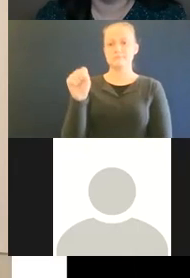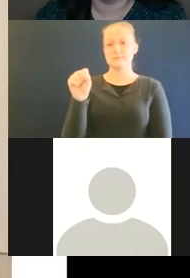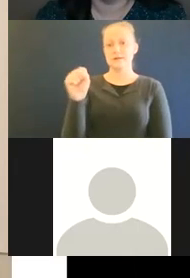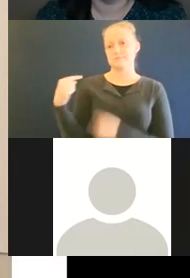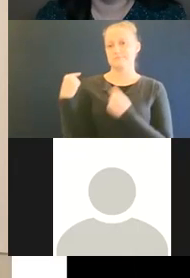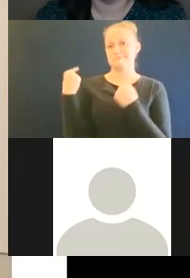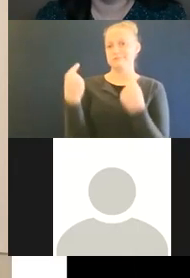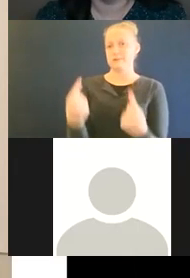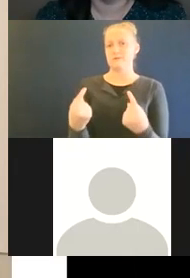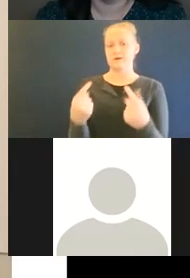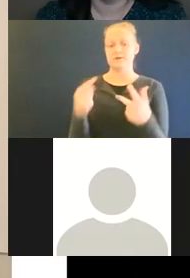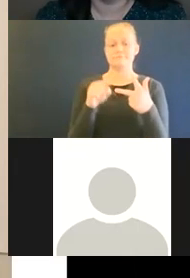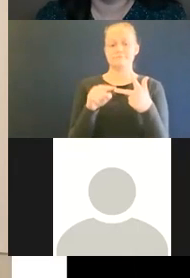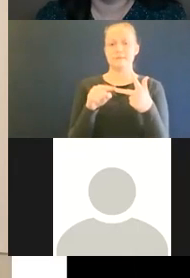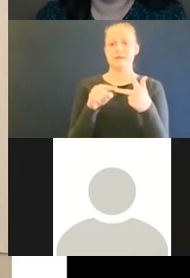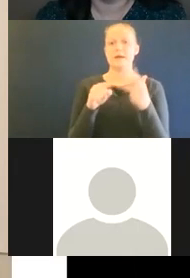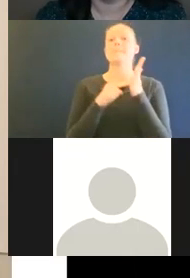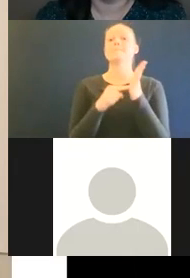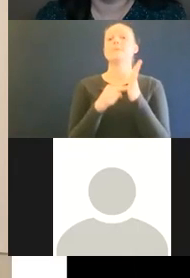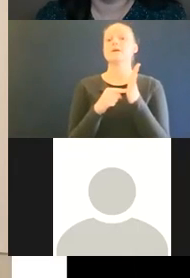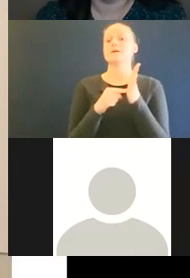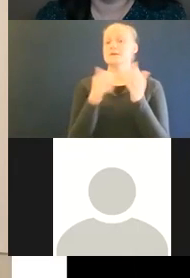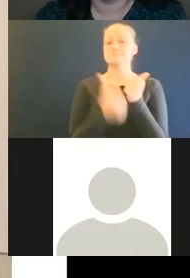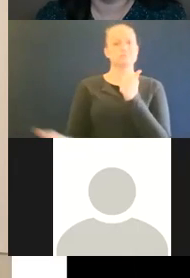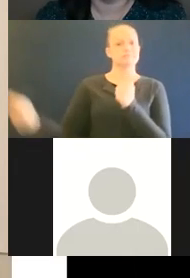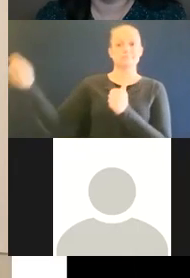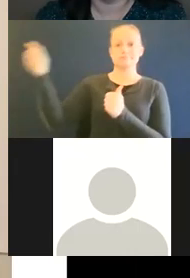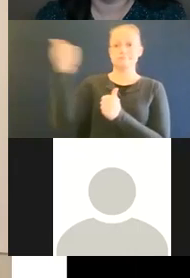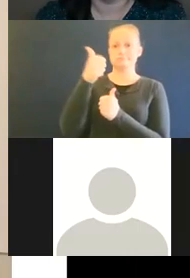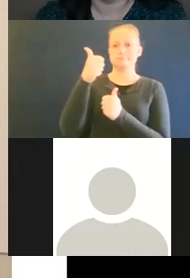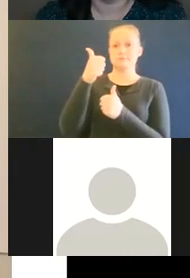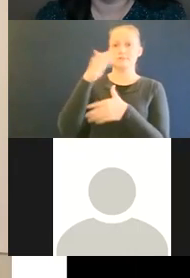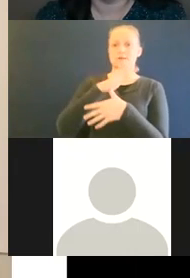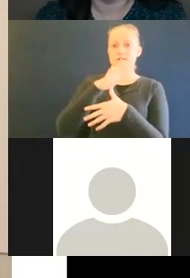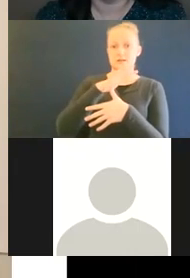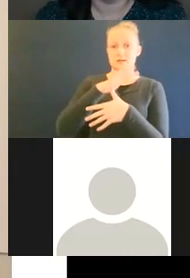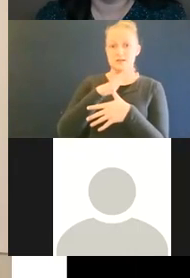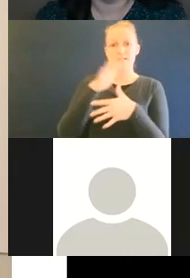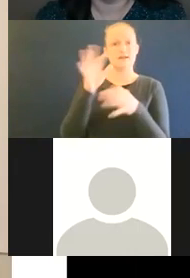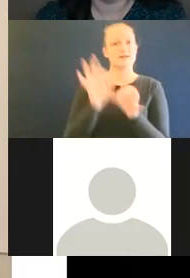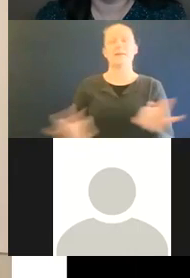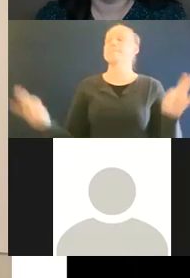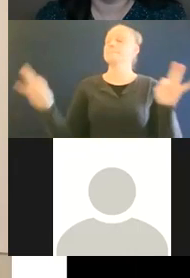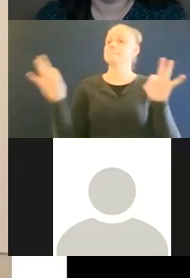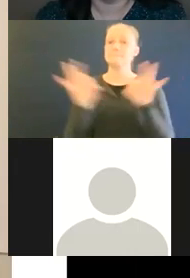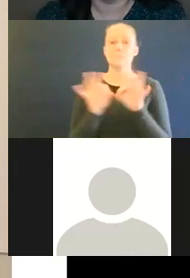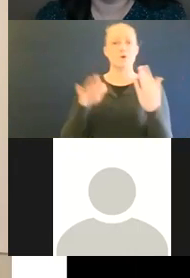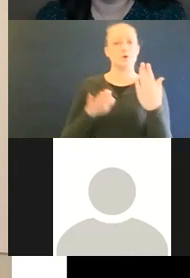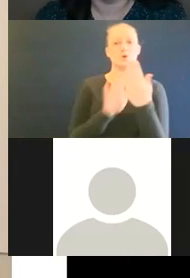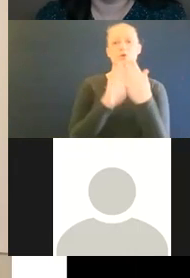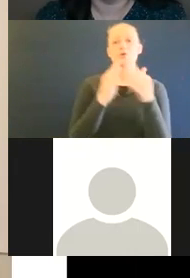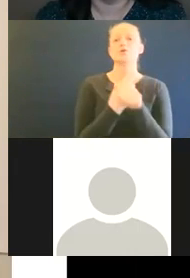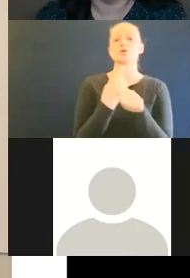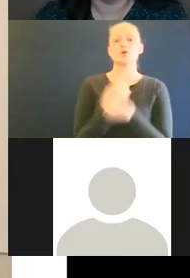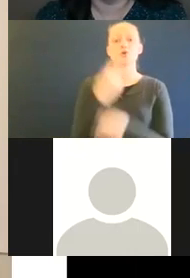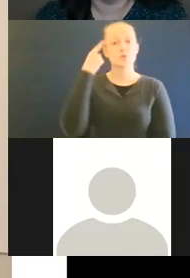series, modeling would be the number 1 most important strategy that you could do with your AAC